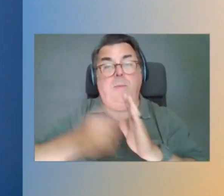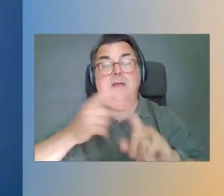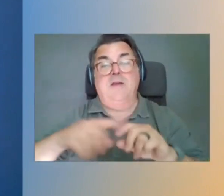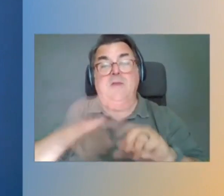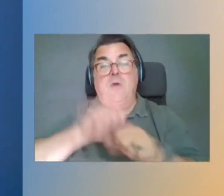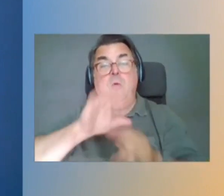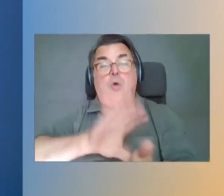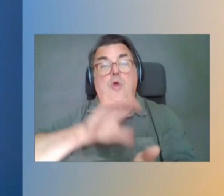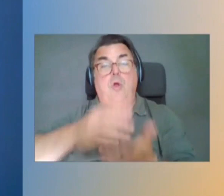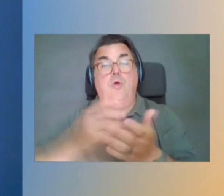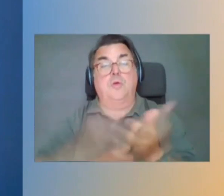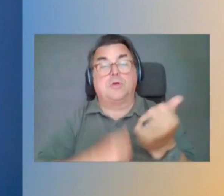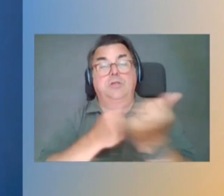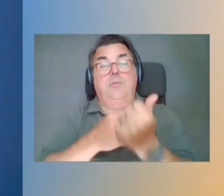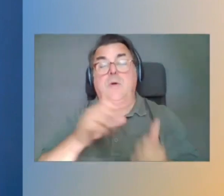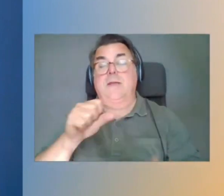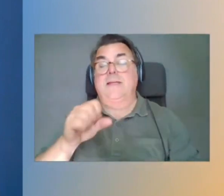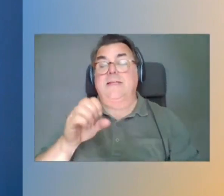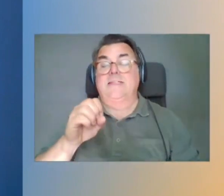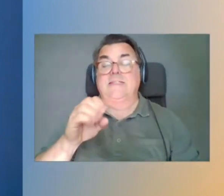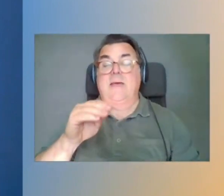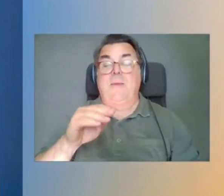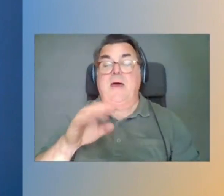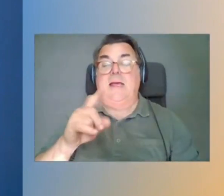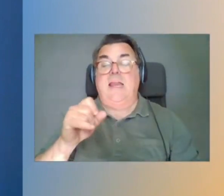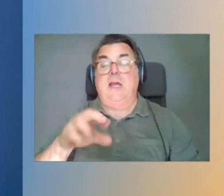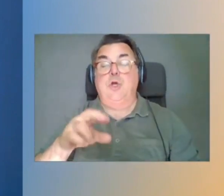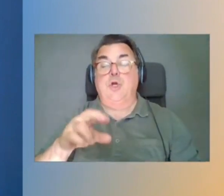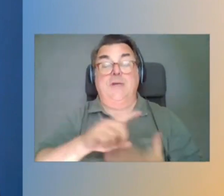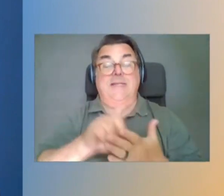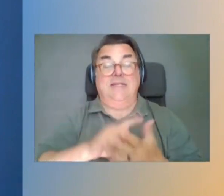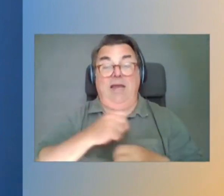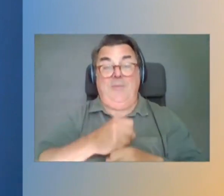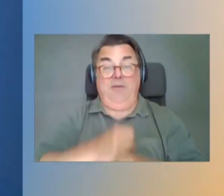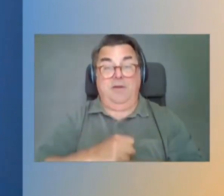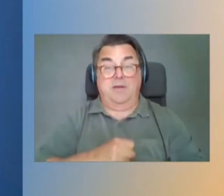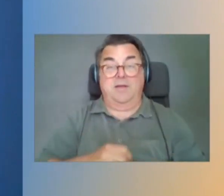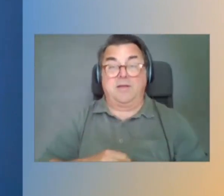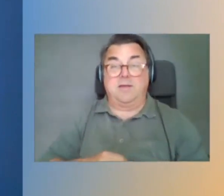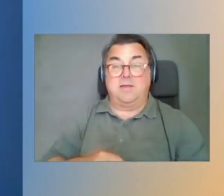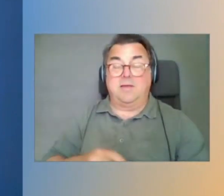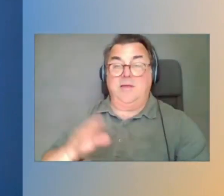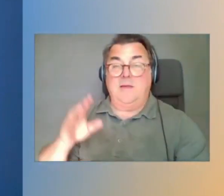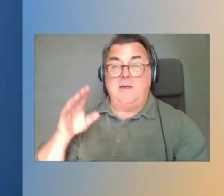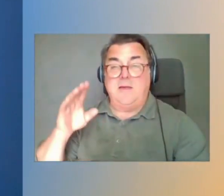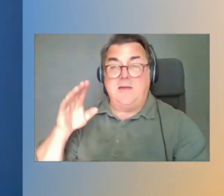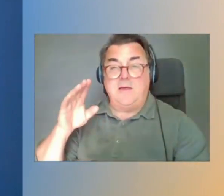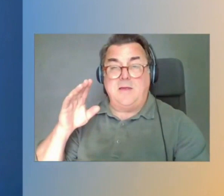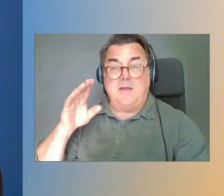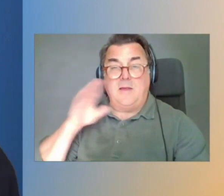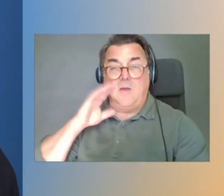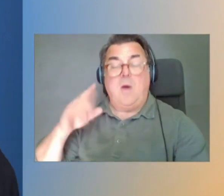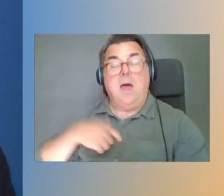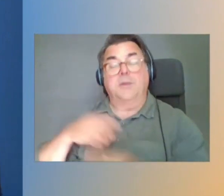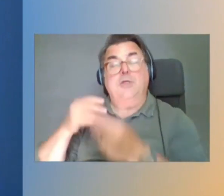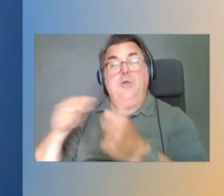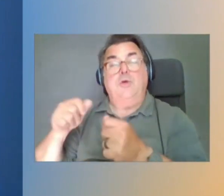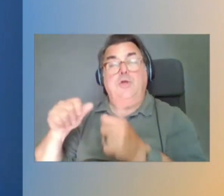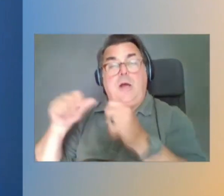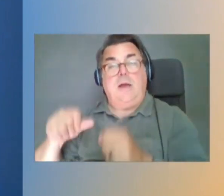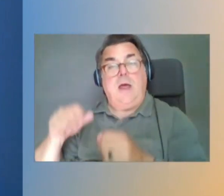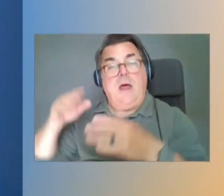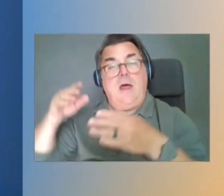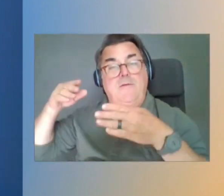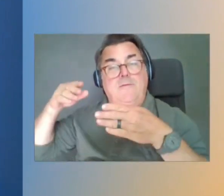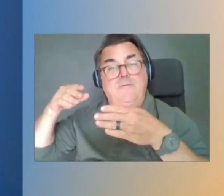of semiconductor design and manufacturing. Ahmed. Ahmed Elzeftawi, I'm a partner solution architect. I focus on semiconductors